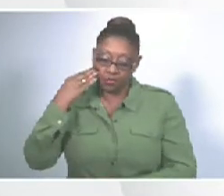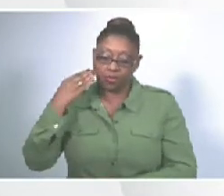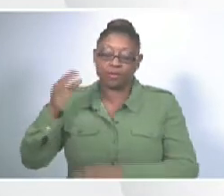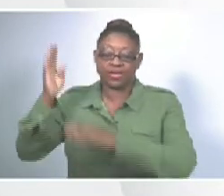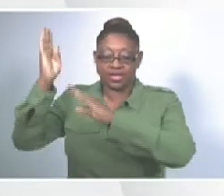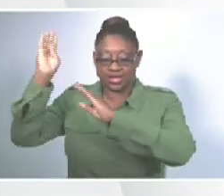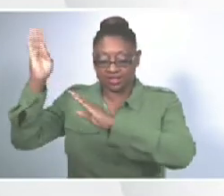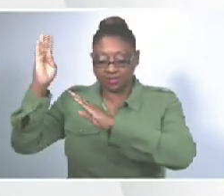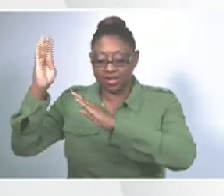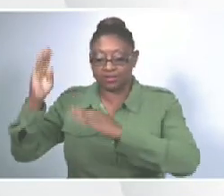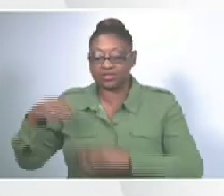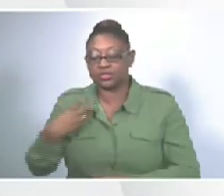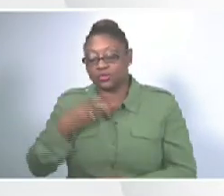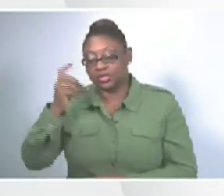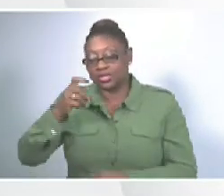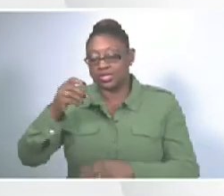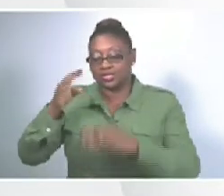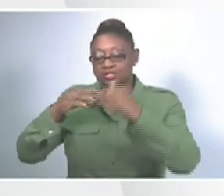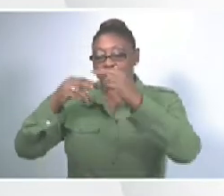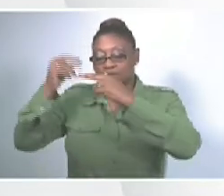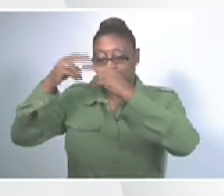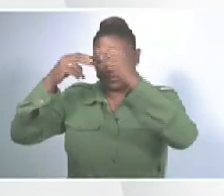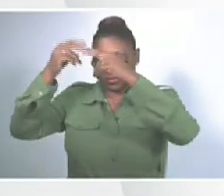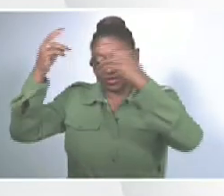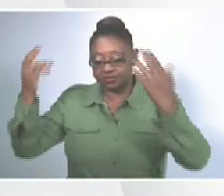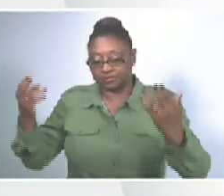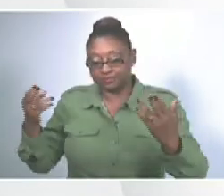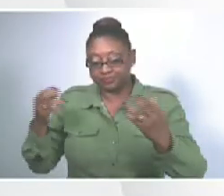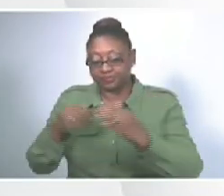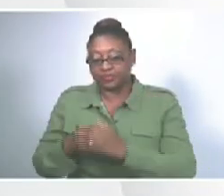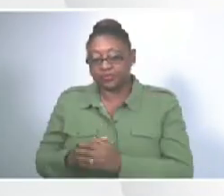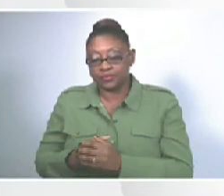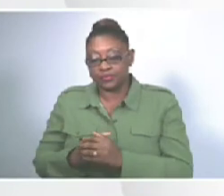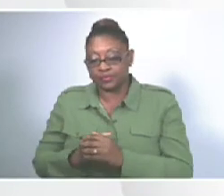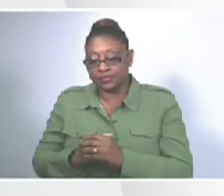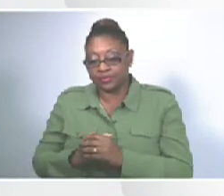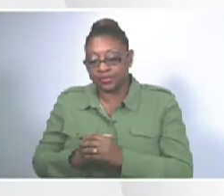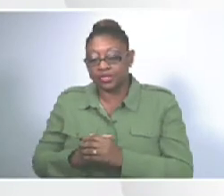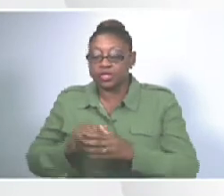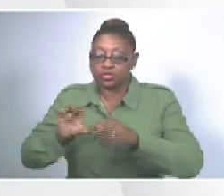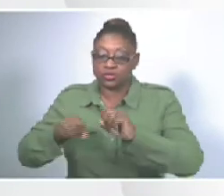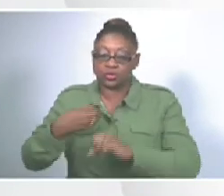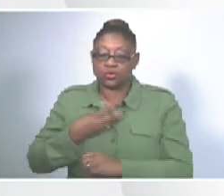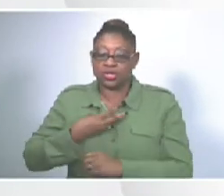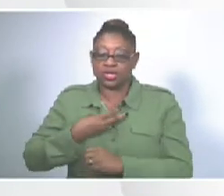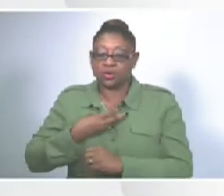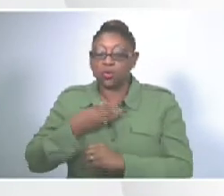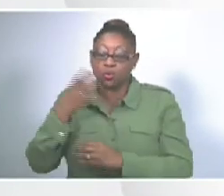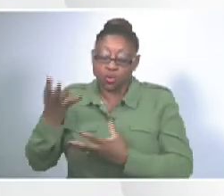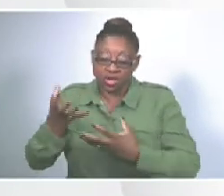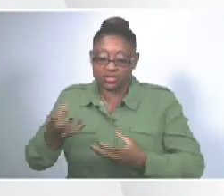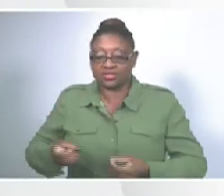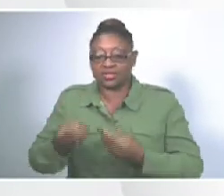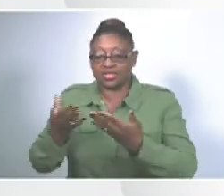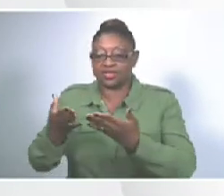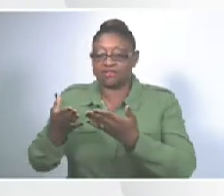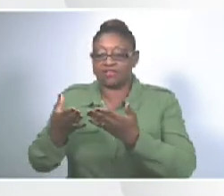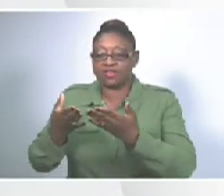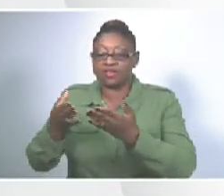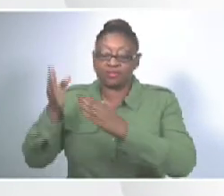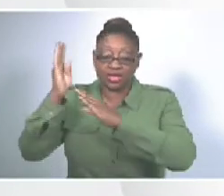to build these technically specialized fields in the country. And so the incentive is that you're going to be